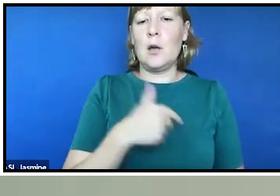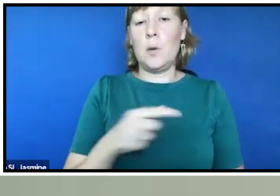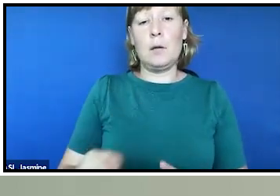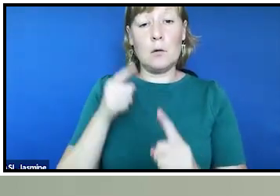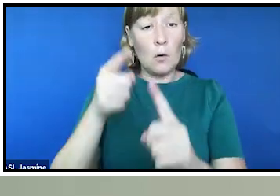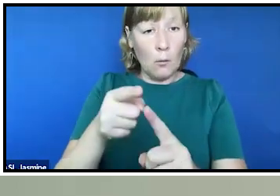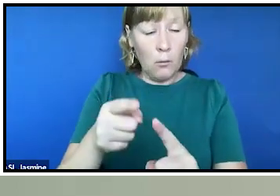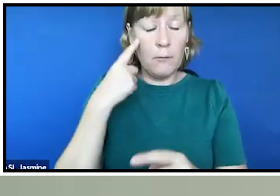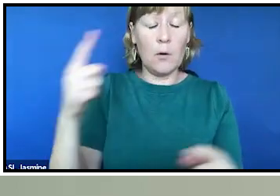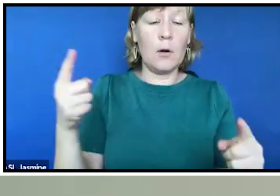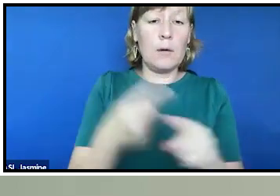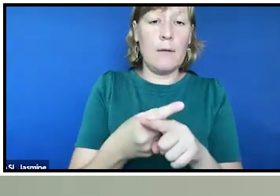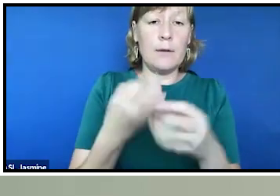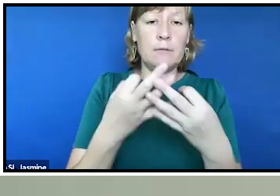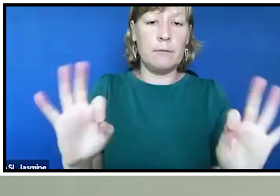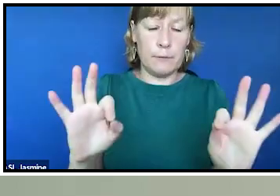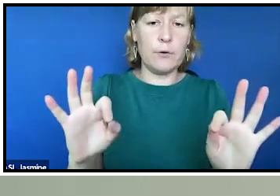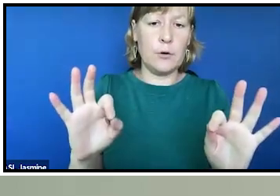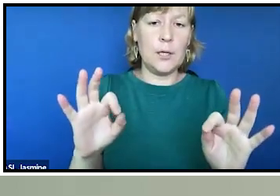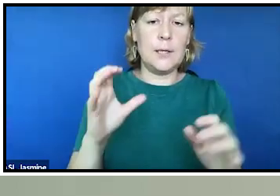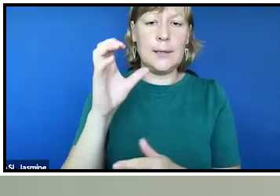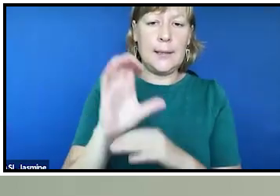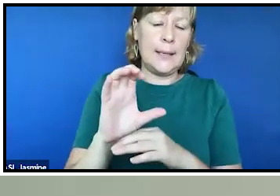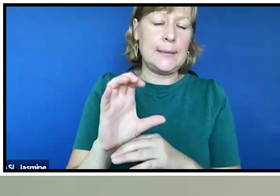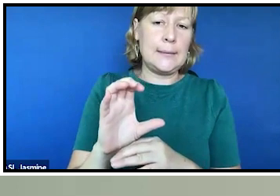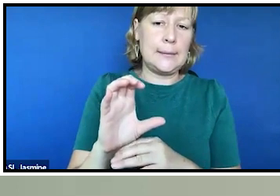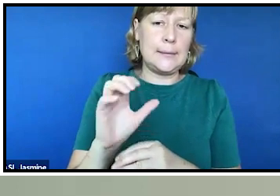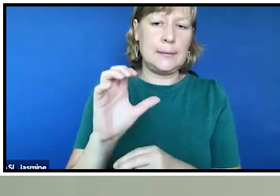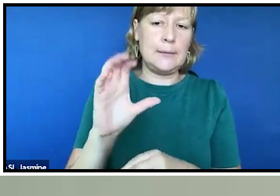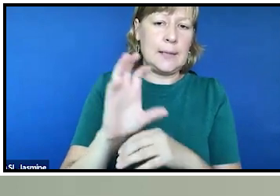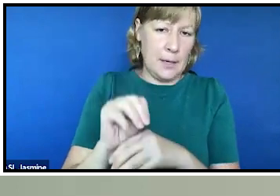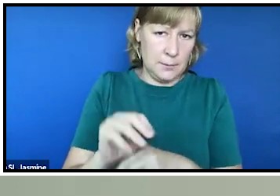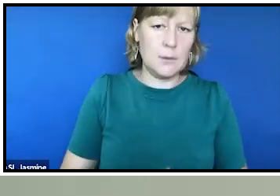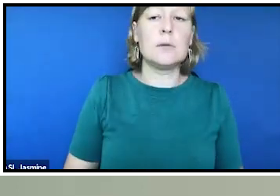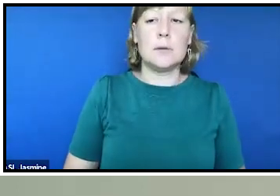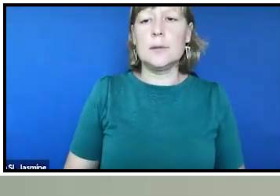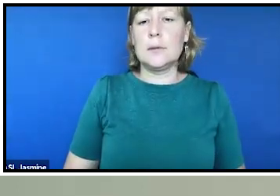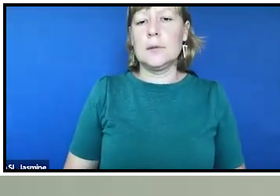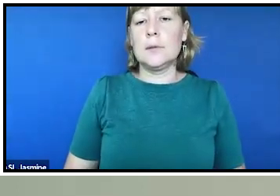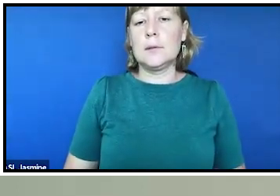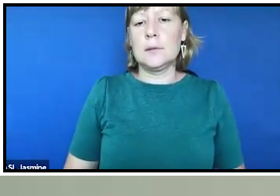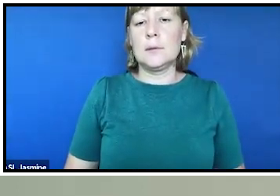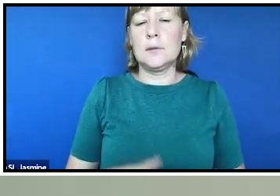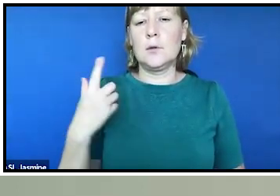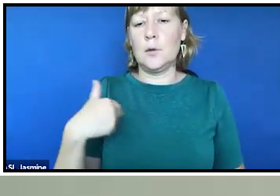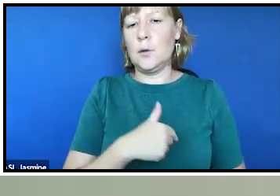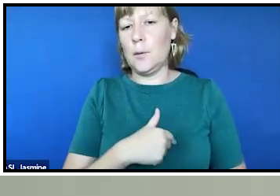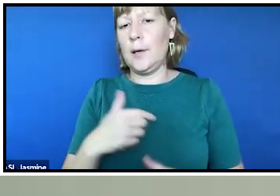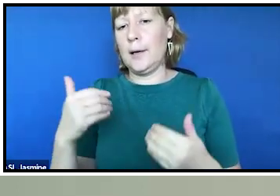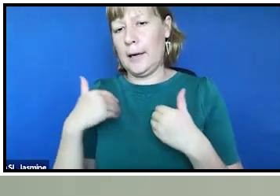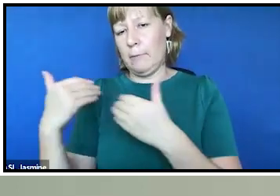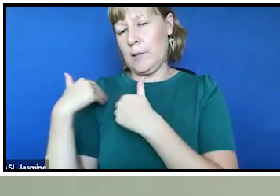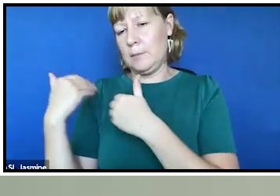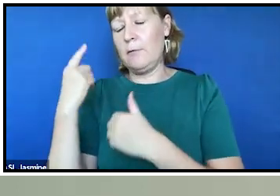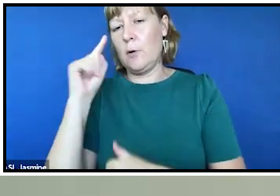management. Under the consent decree addendum, we need to do some of the work that an independent facilitator will do. And because we